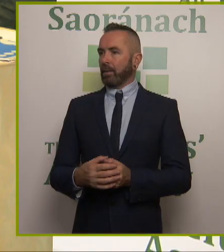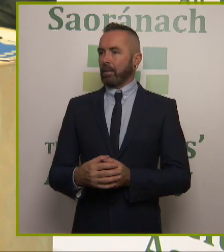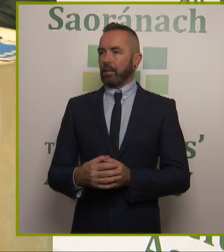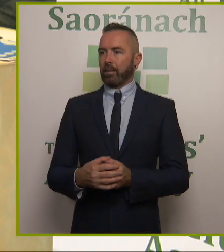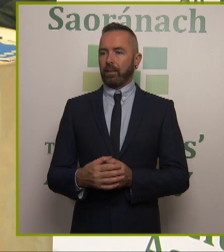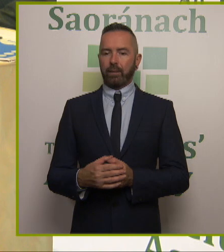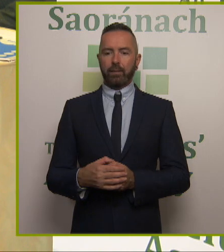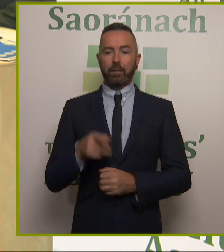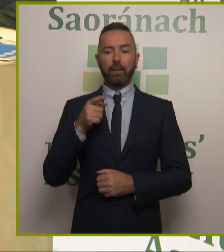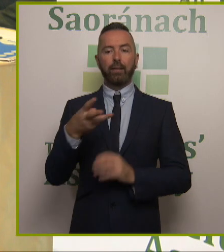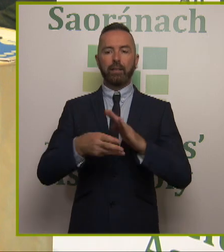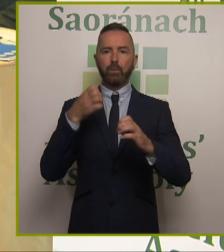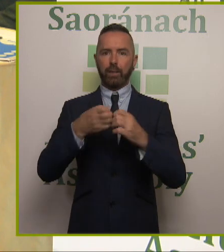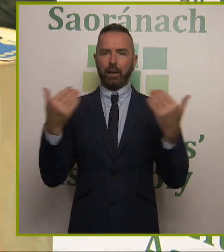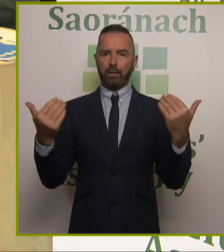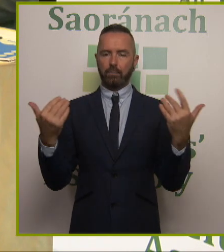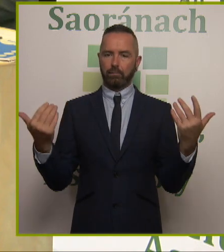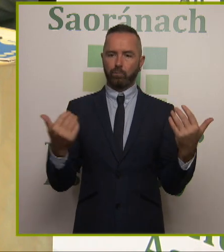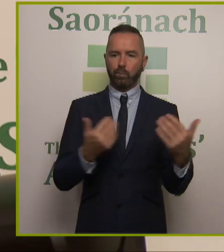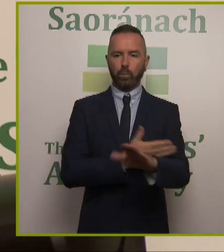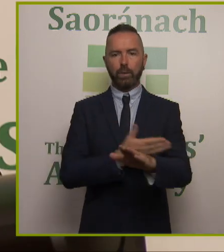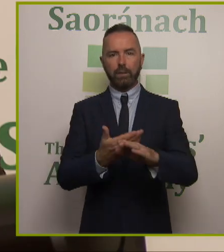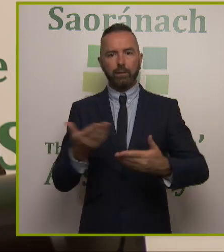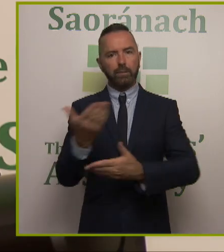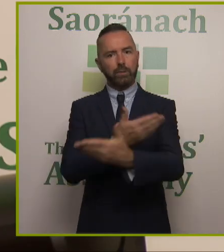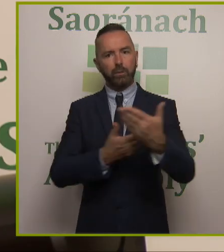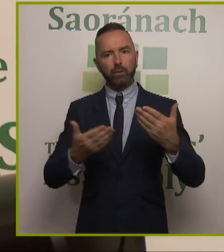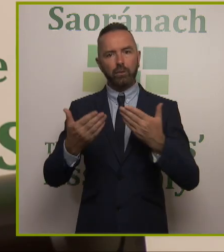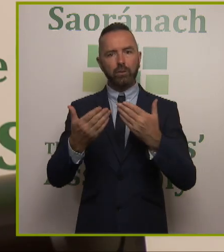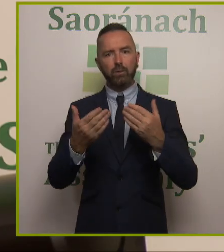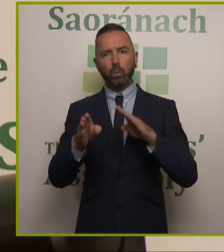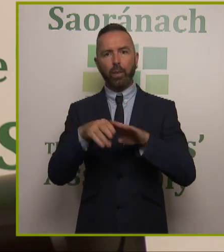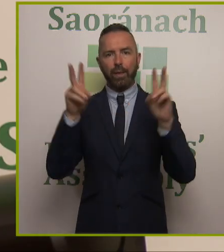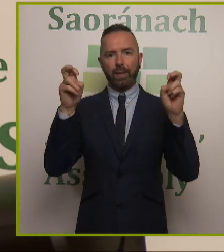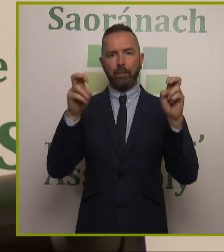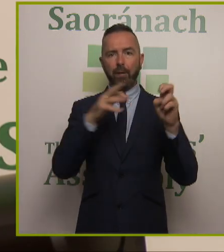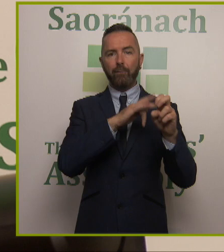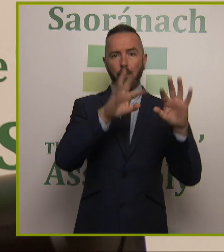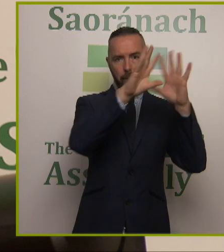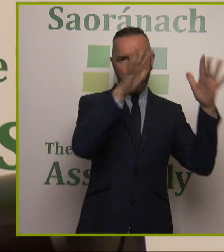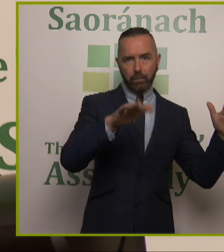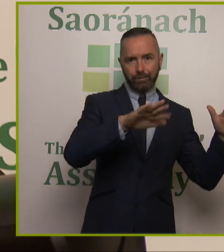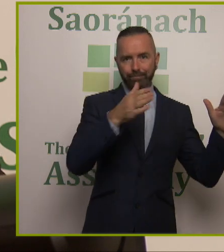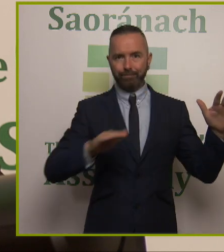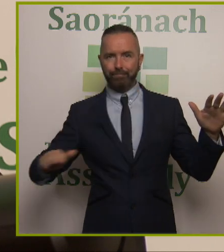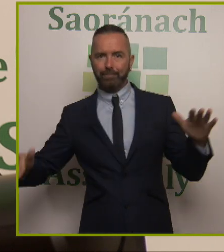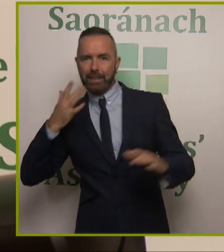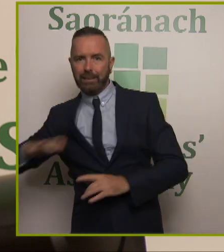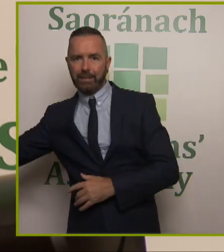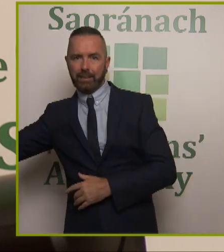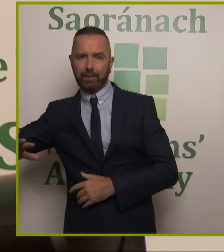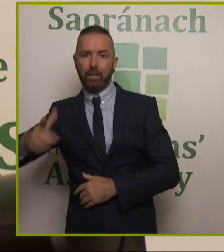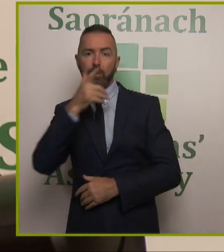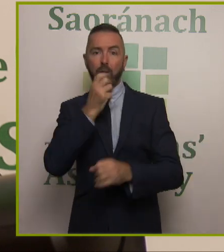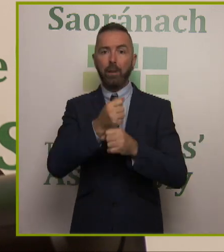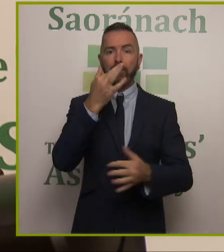So this weekend now we're starting our discussions under the theme From the Mountains to the Sea. So we're looking at freshwater, we'll